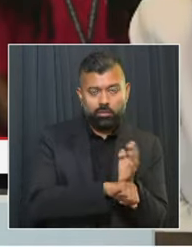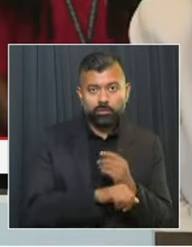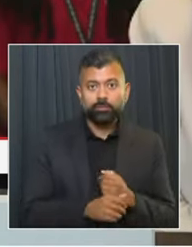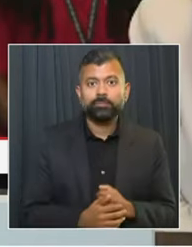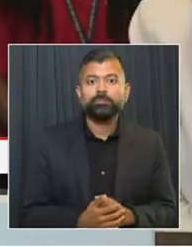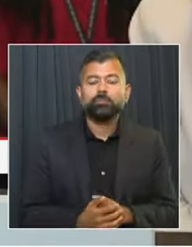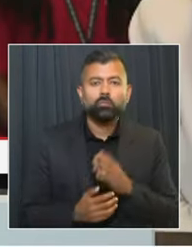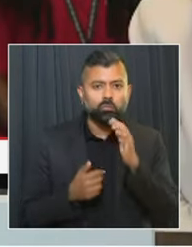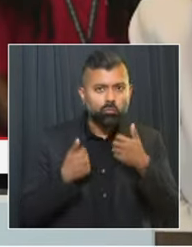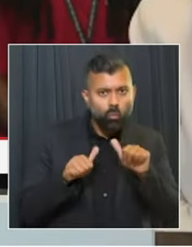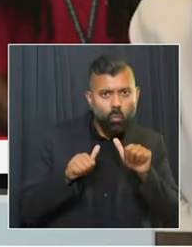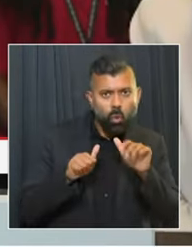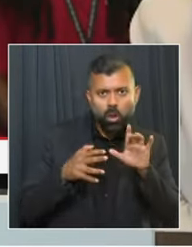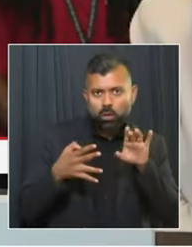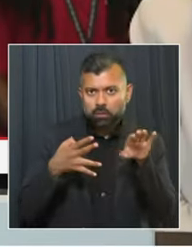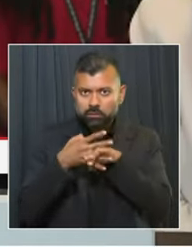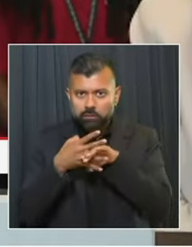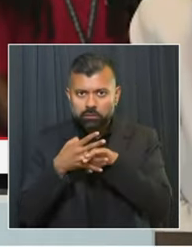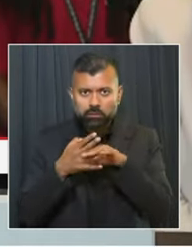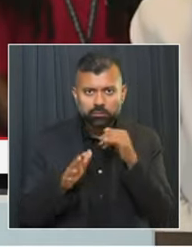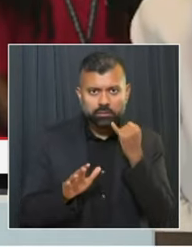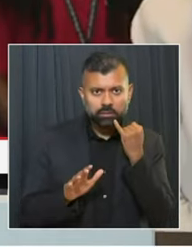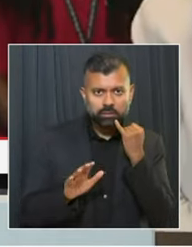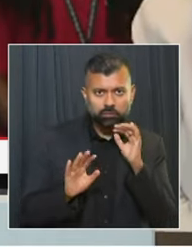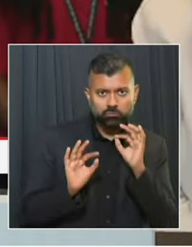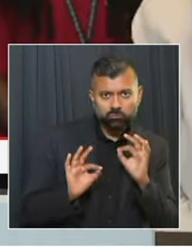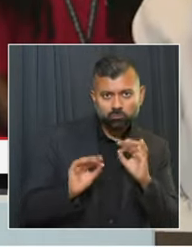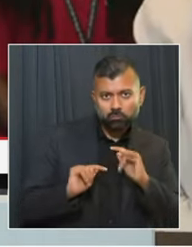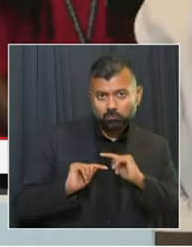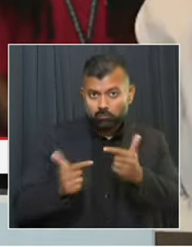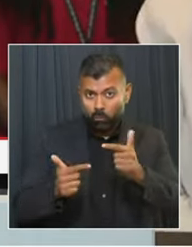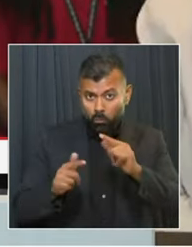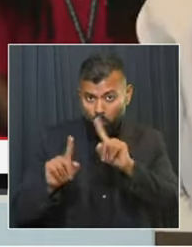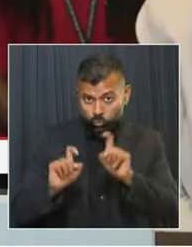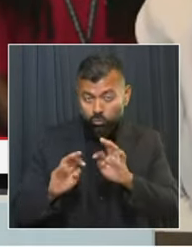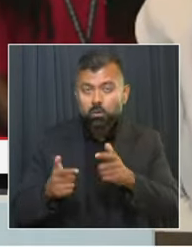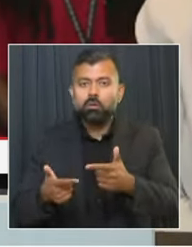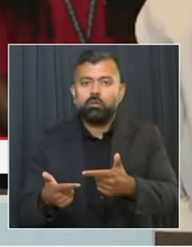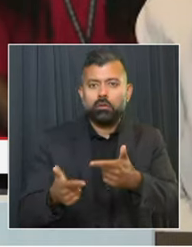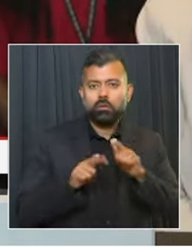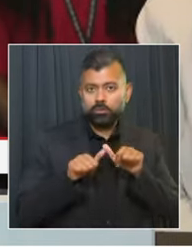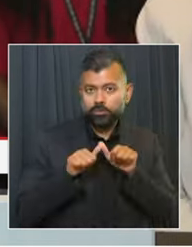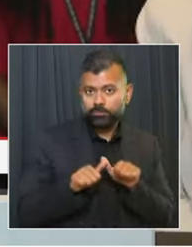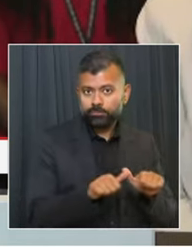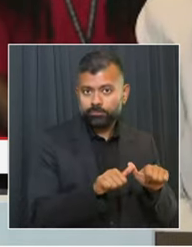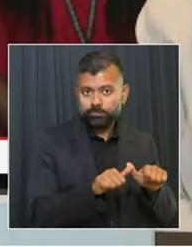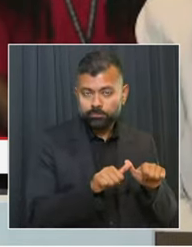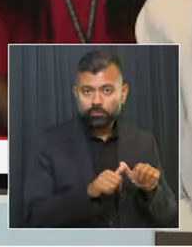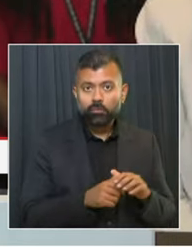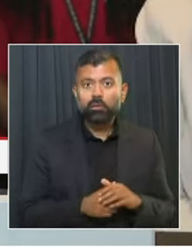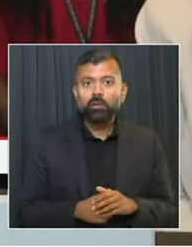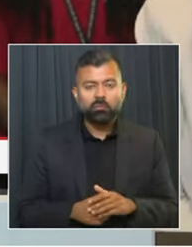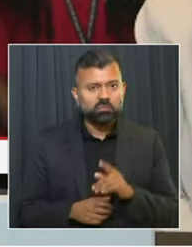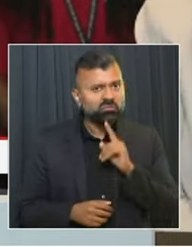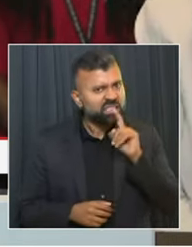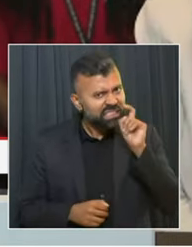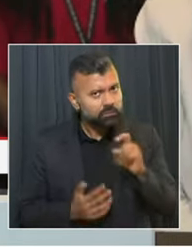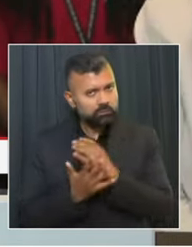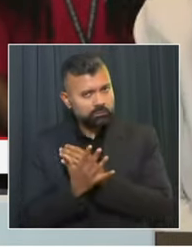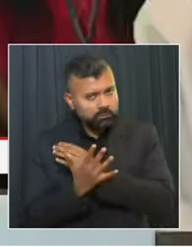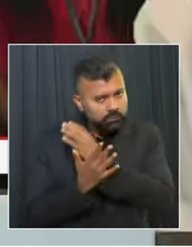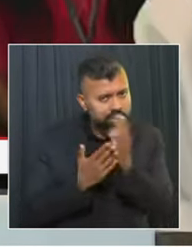appropriate for questions from the members, but we do want to be able to get through all of the